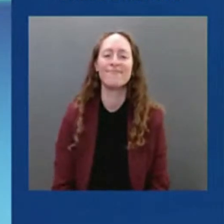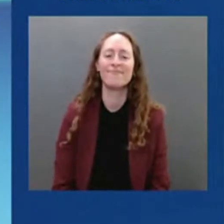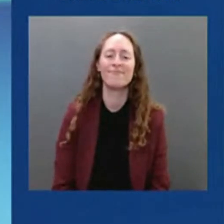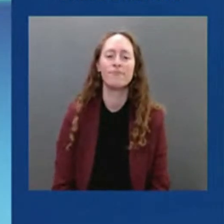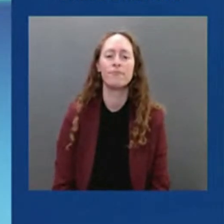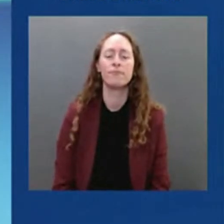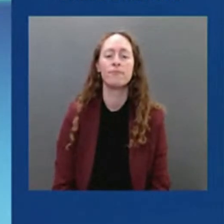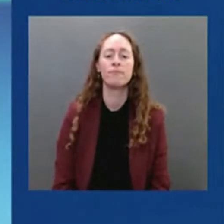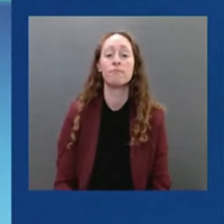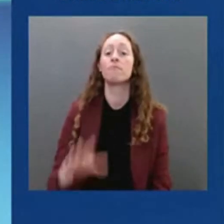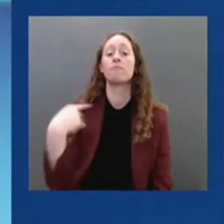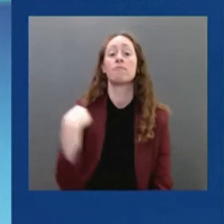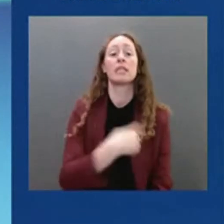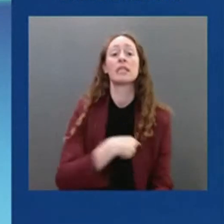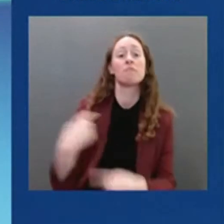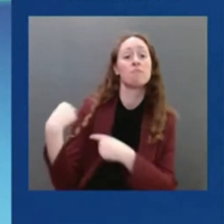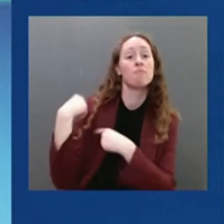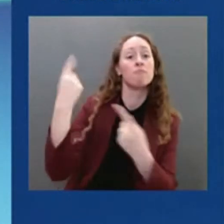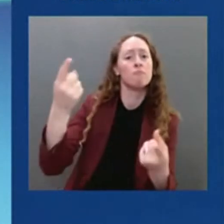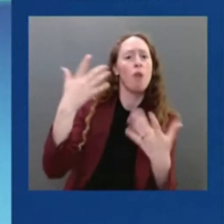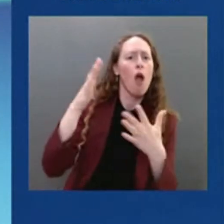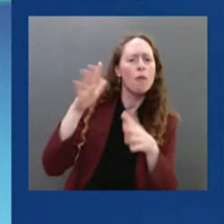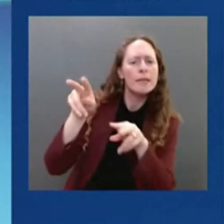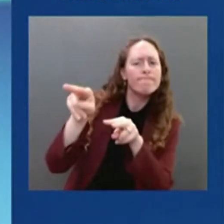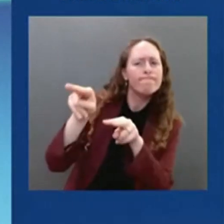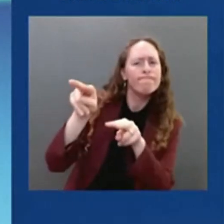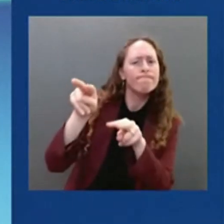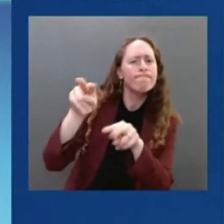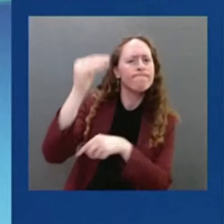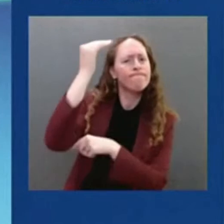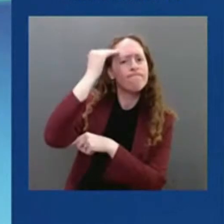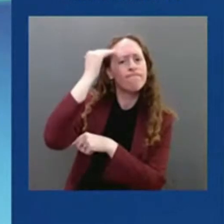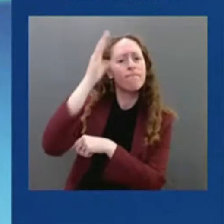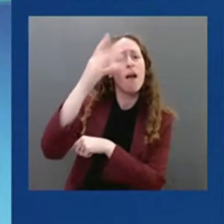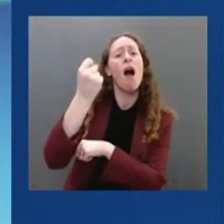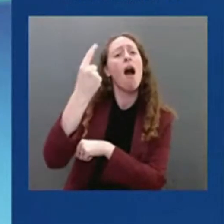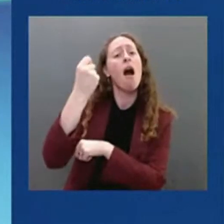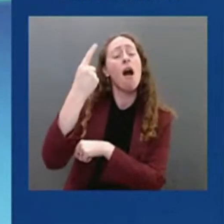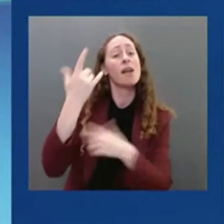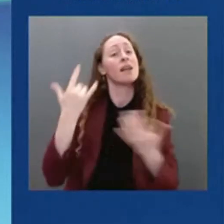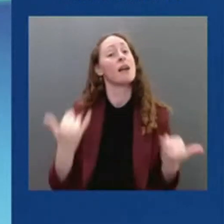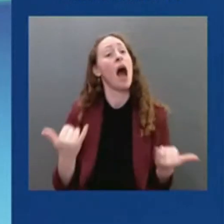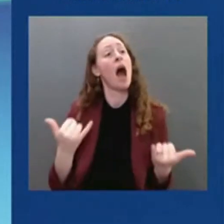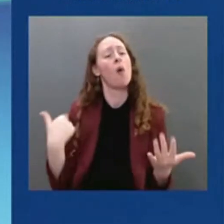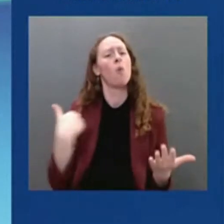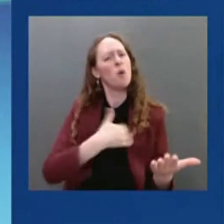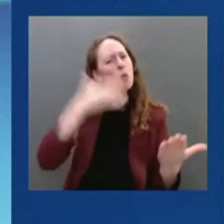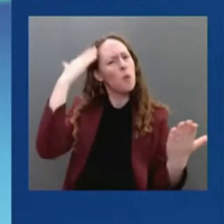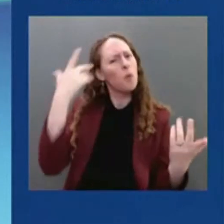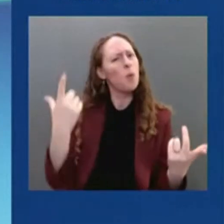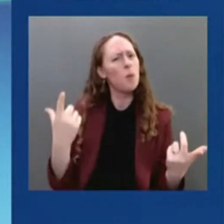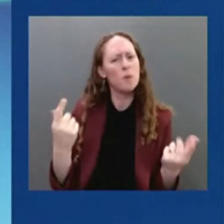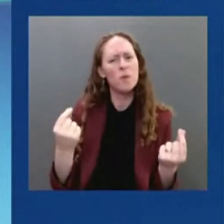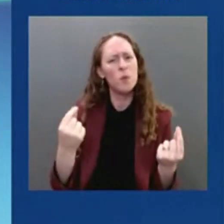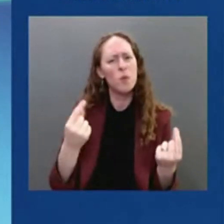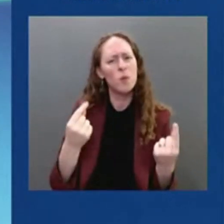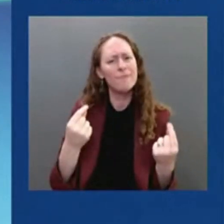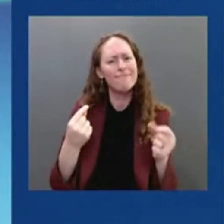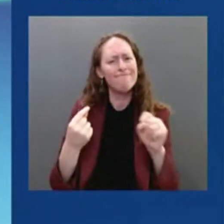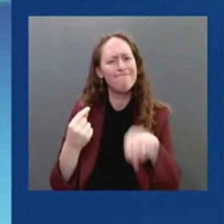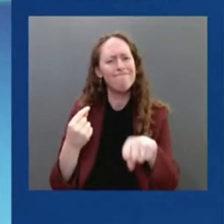manage it. You know, if we think back to 2 years ago, we had a very limited set of tools to manage viruses like